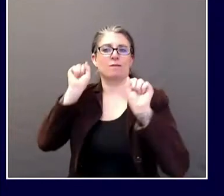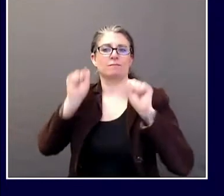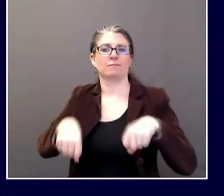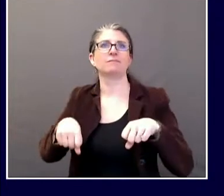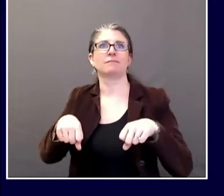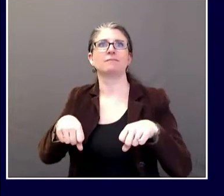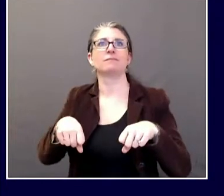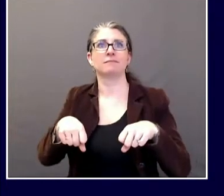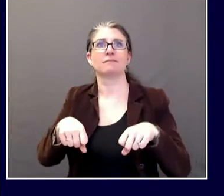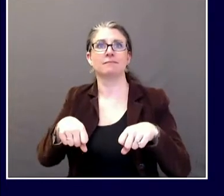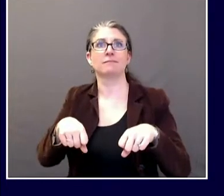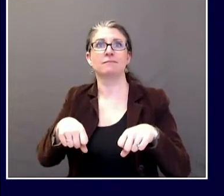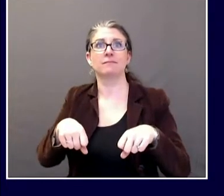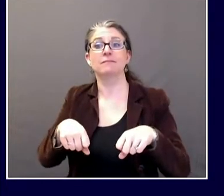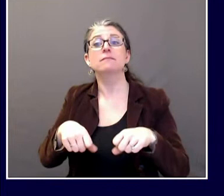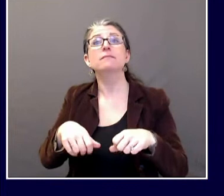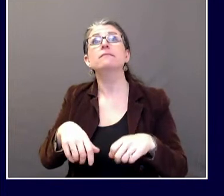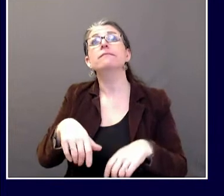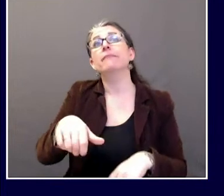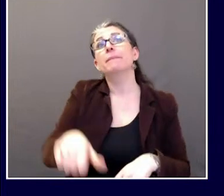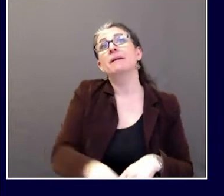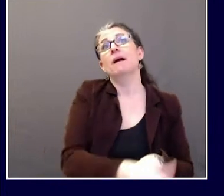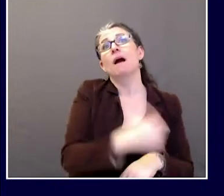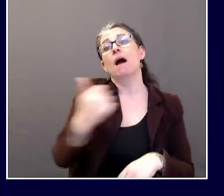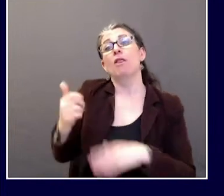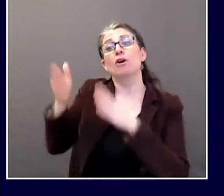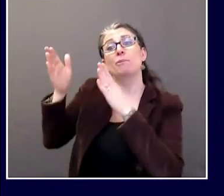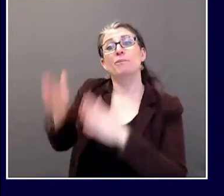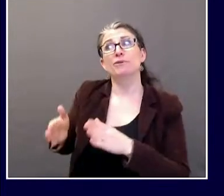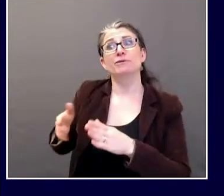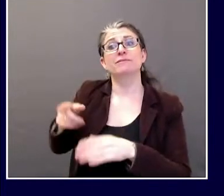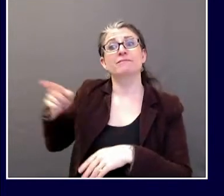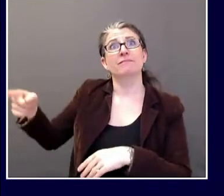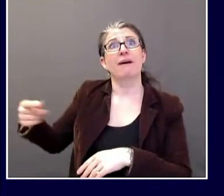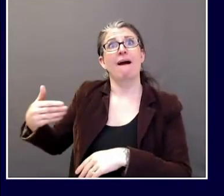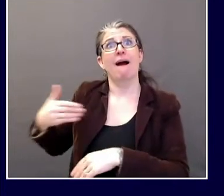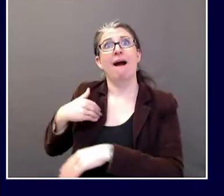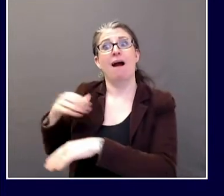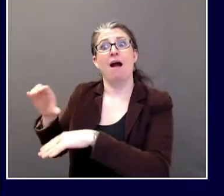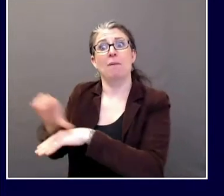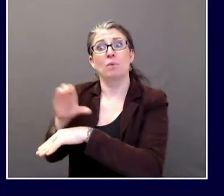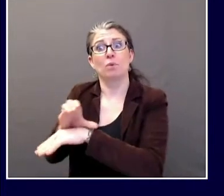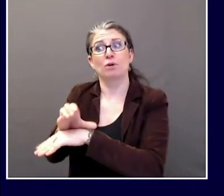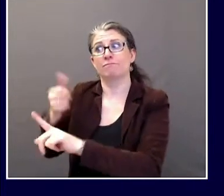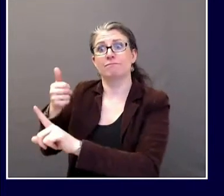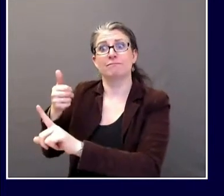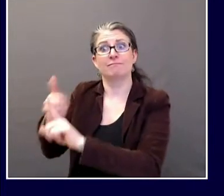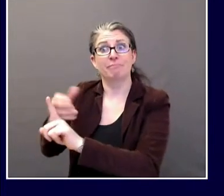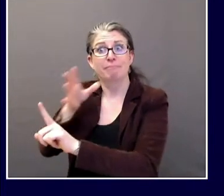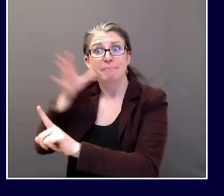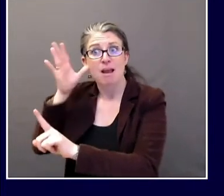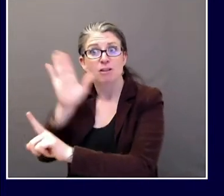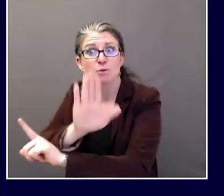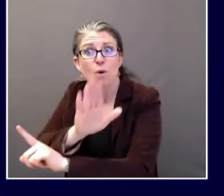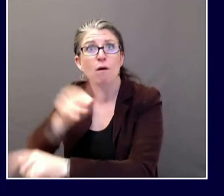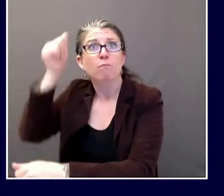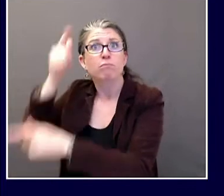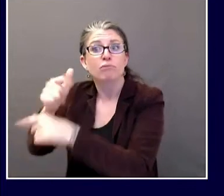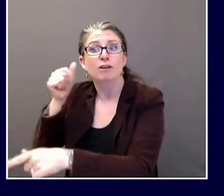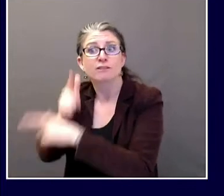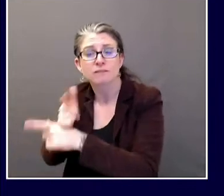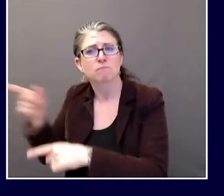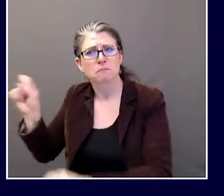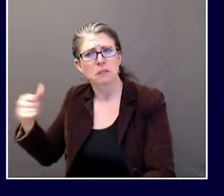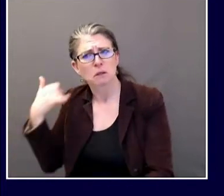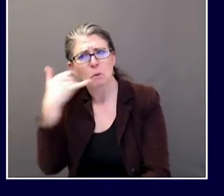it fast. So why once again ask for your patience as we are setting up all of these systems, doing